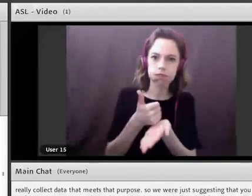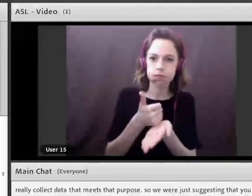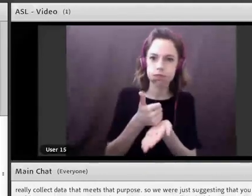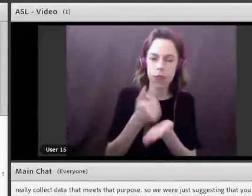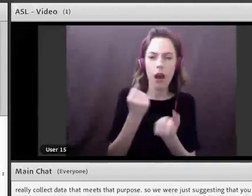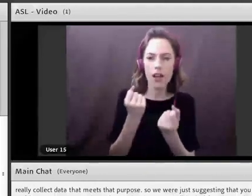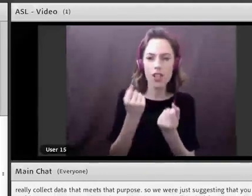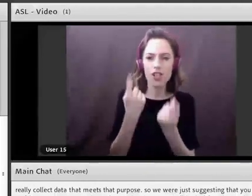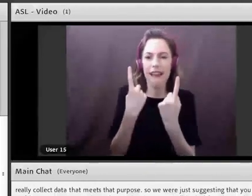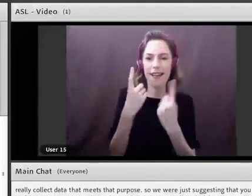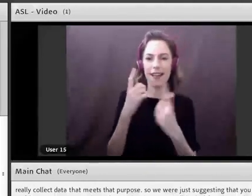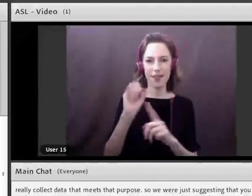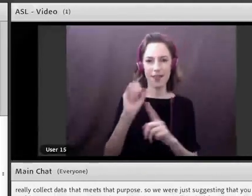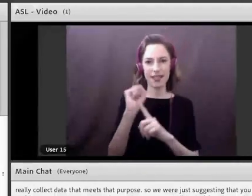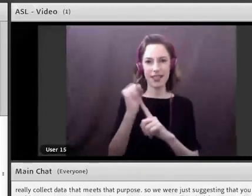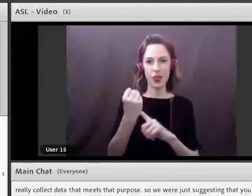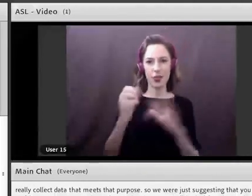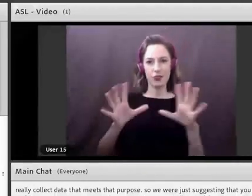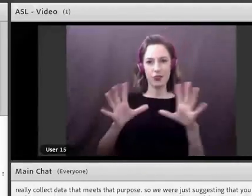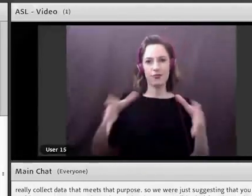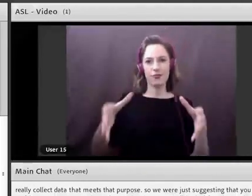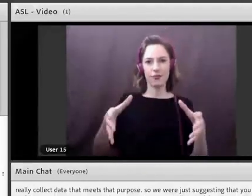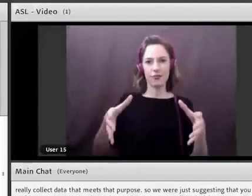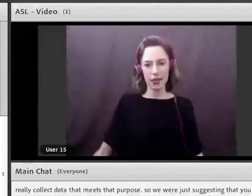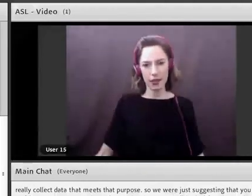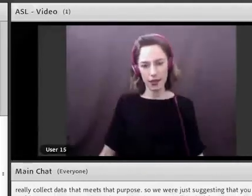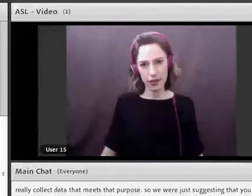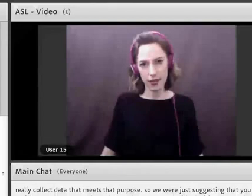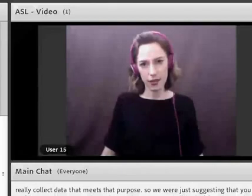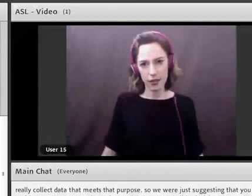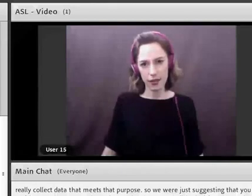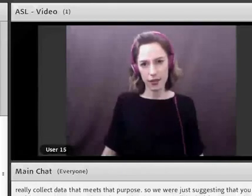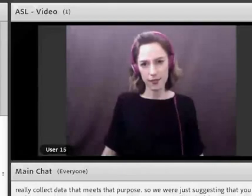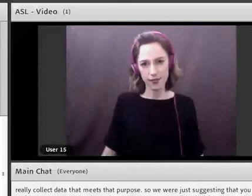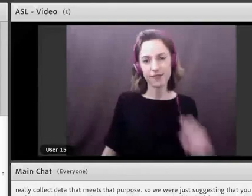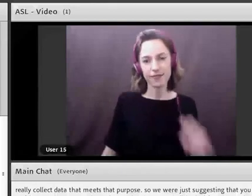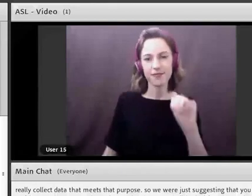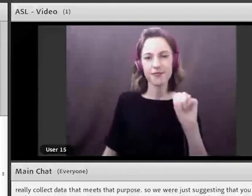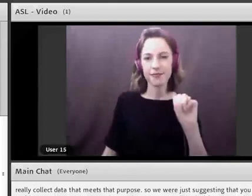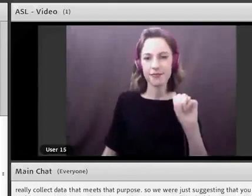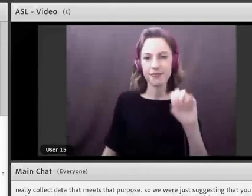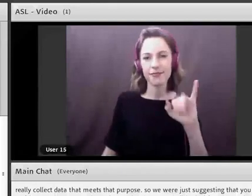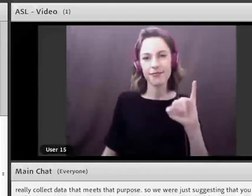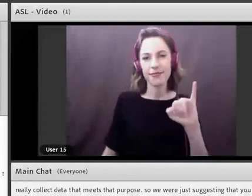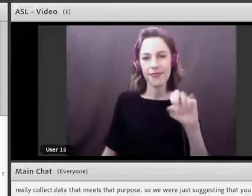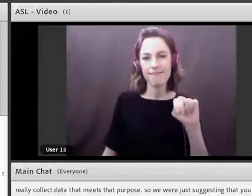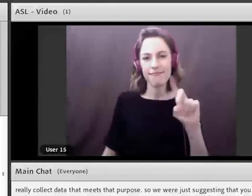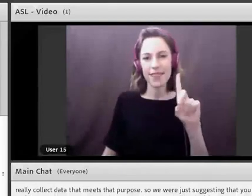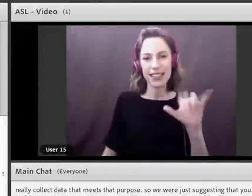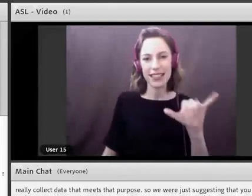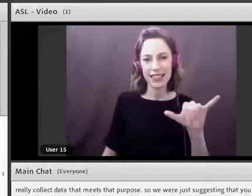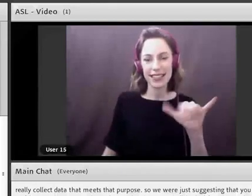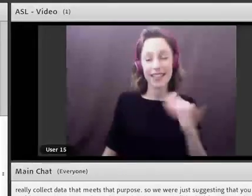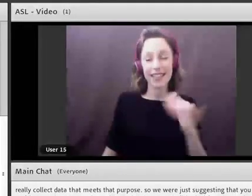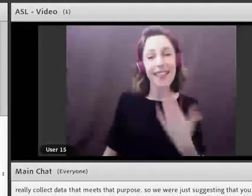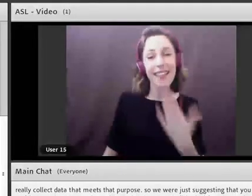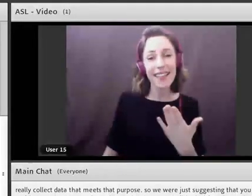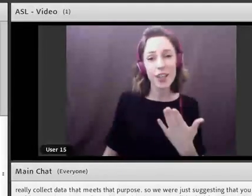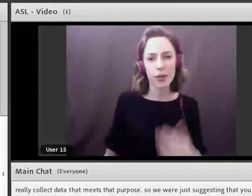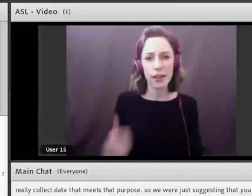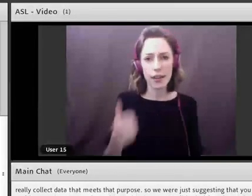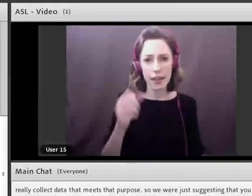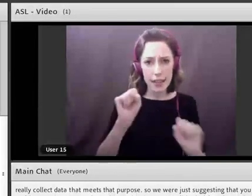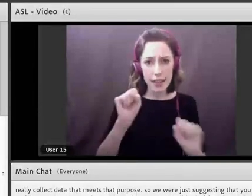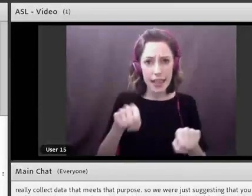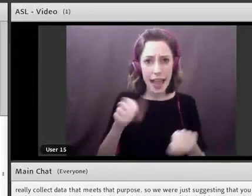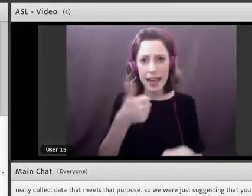Thank you so much. I'm wondering if anyone is able to speak to Tom Sabella's question. He writes